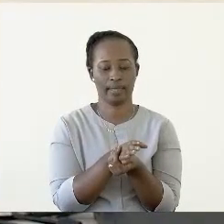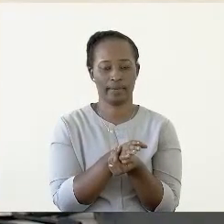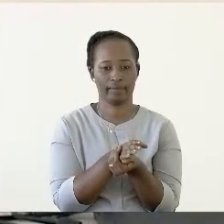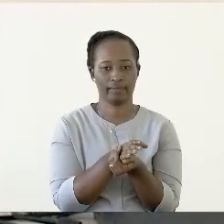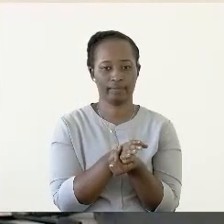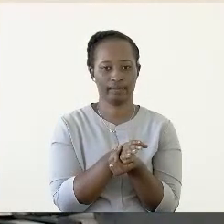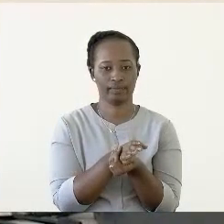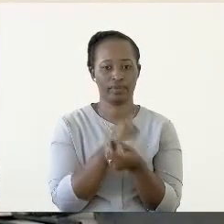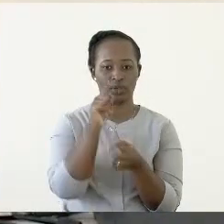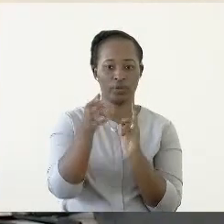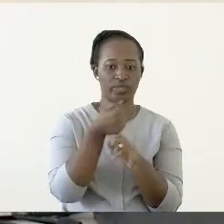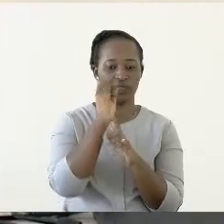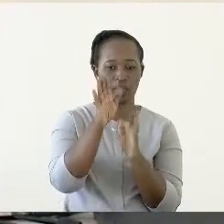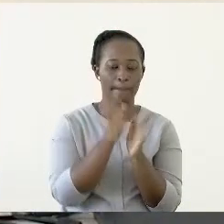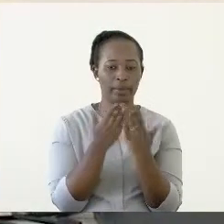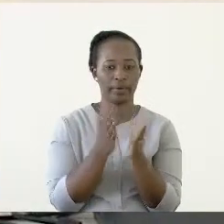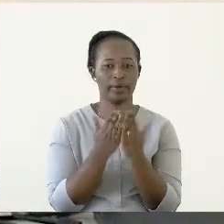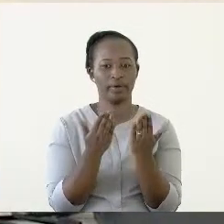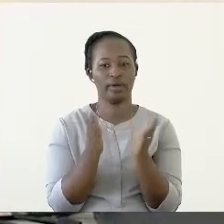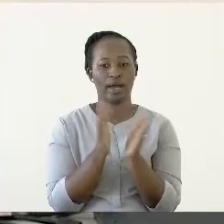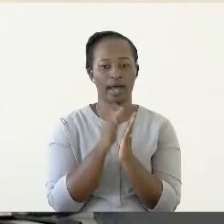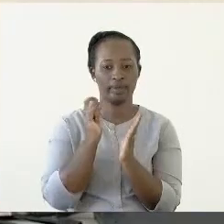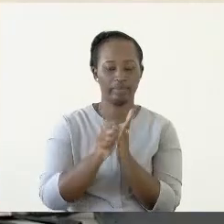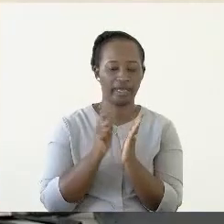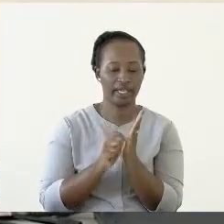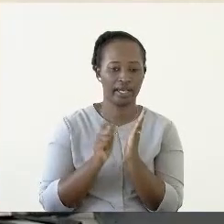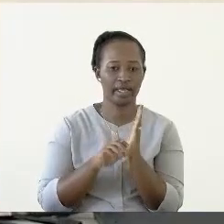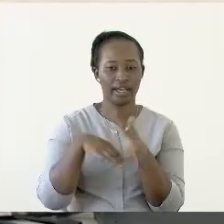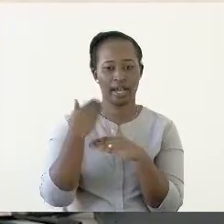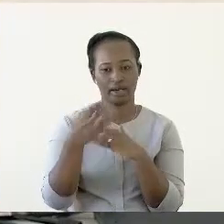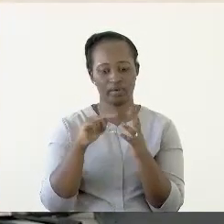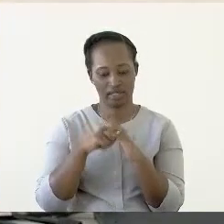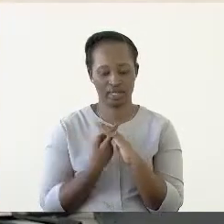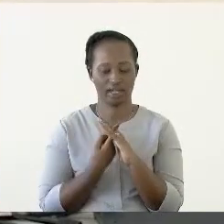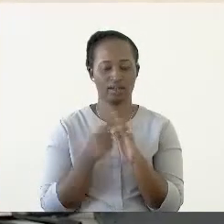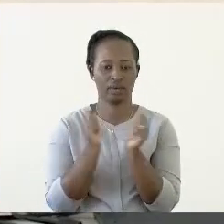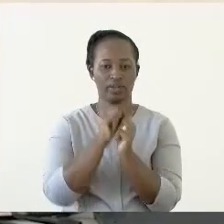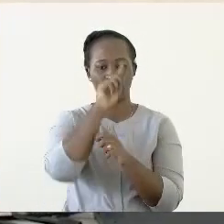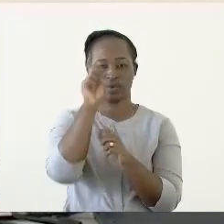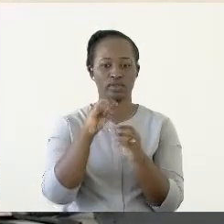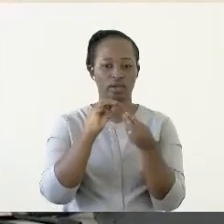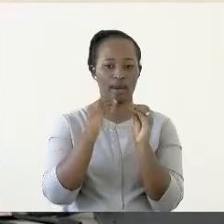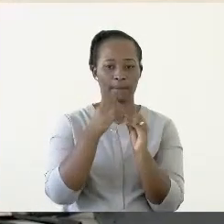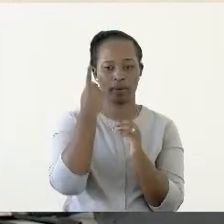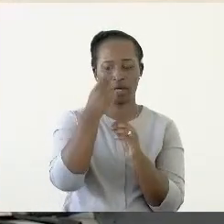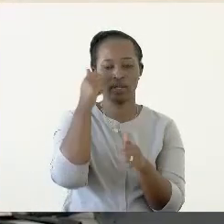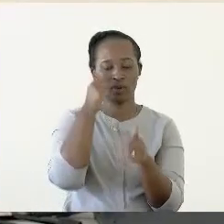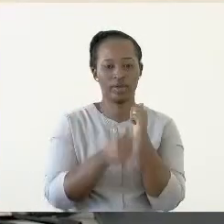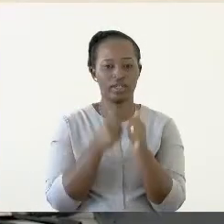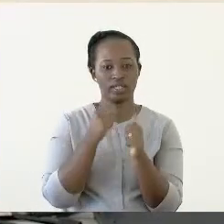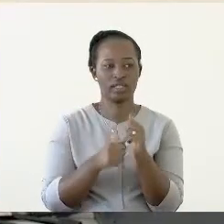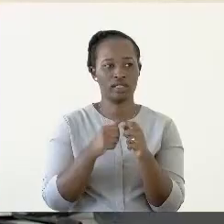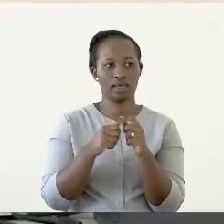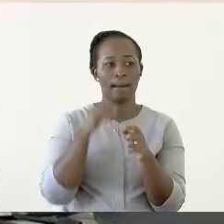So you take your book and the pen, and we start with question number 1, which is the